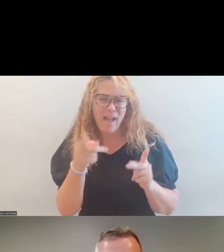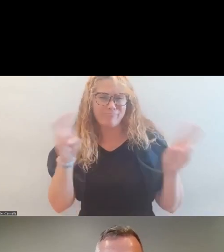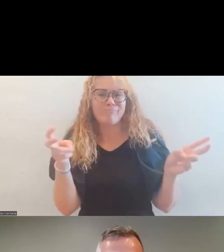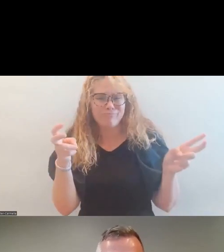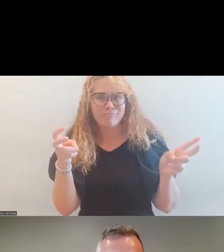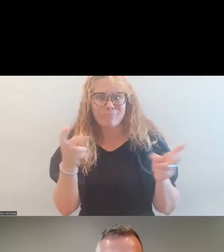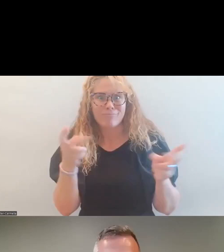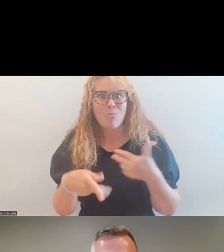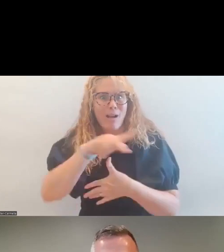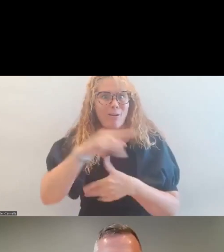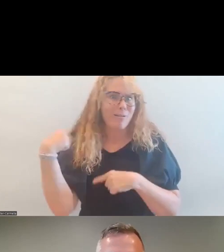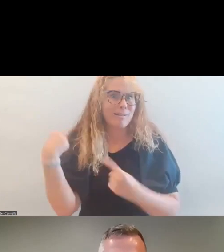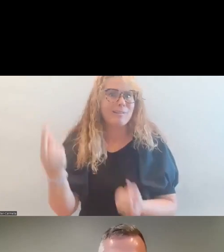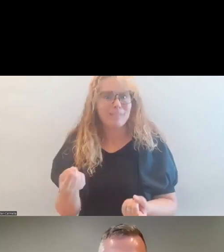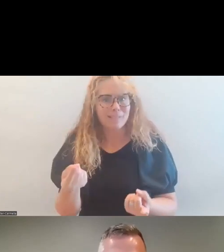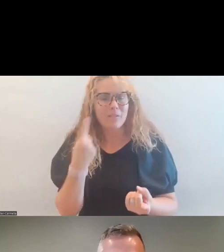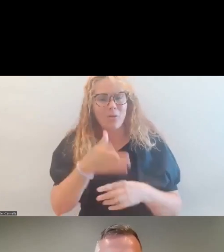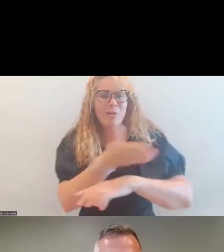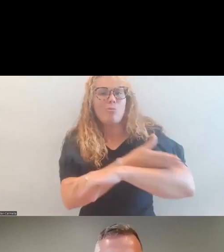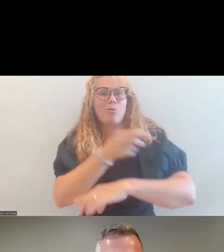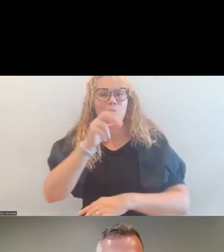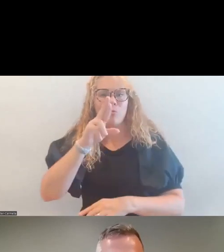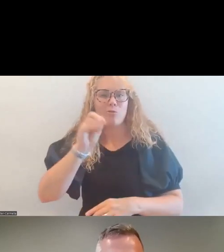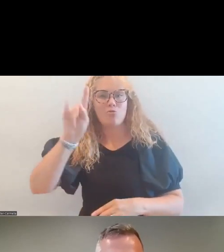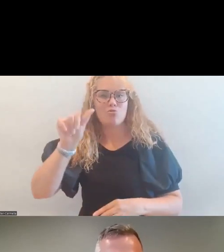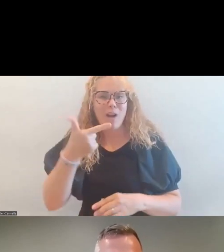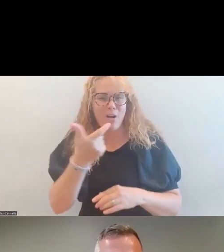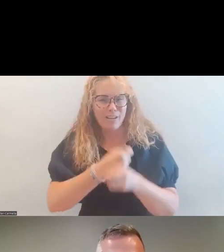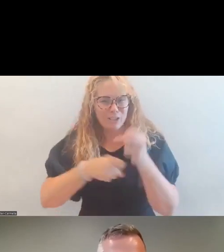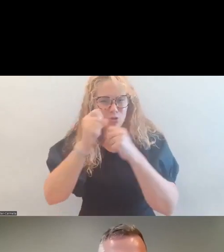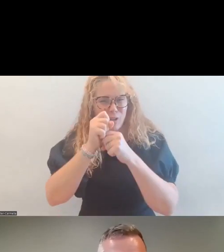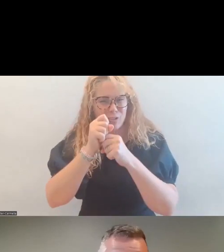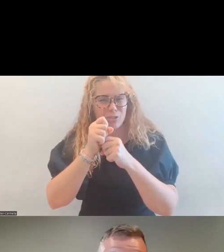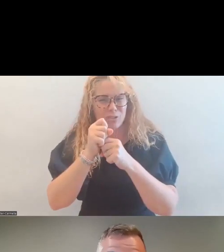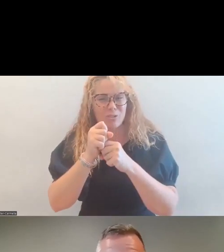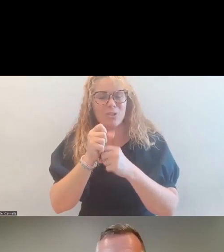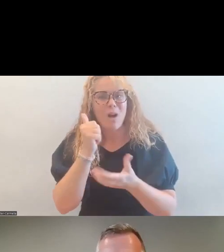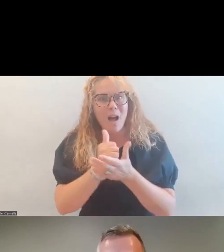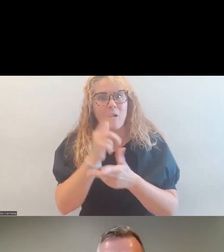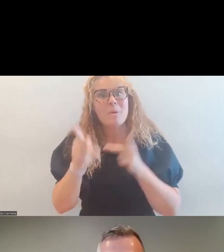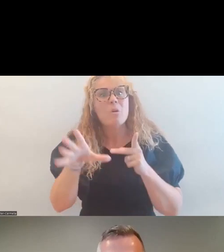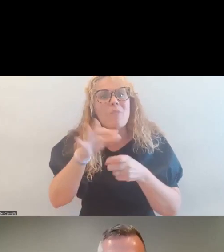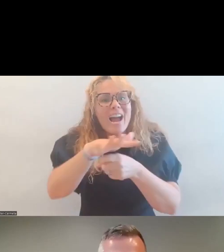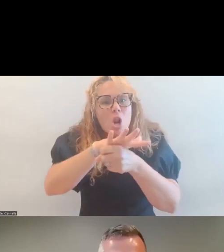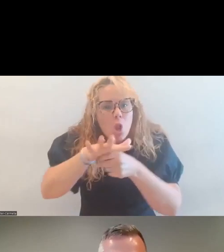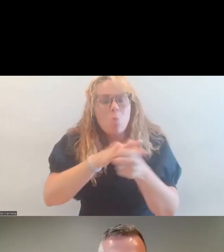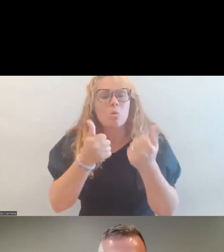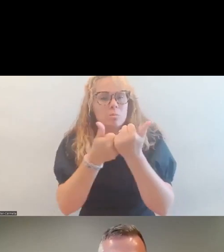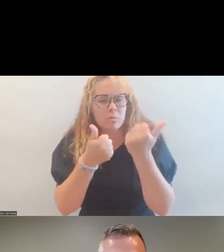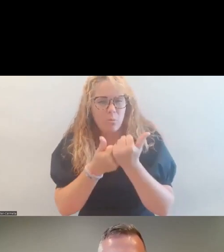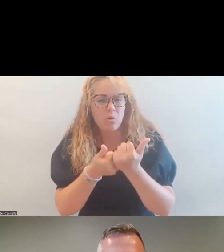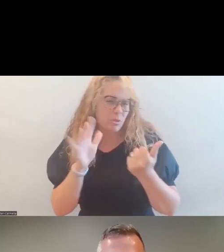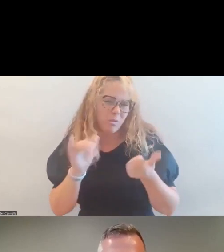priority to improve the routing structure of the network to get people closer to local supports. And so this is a